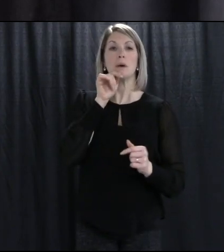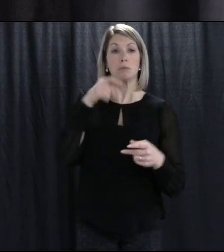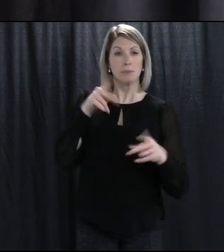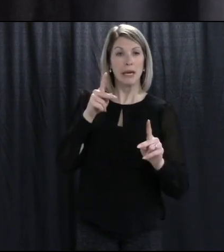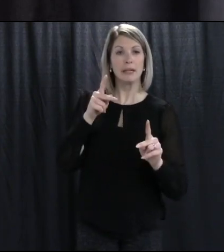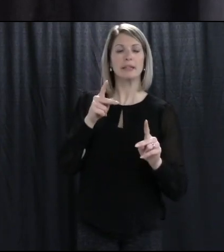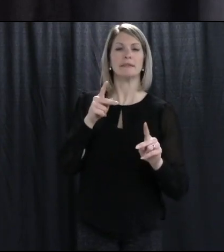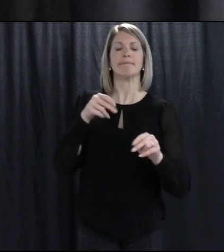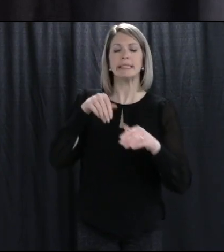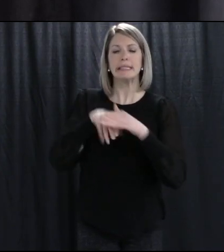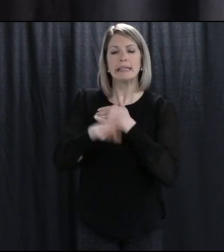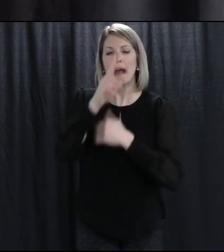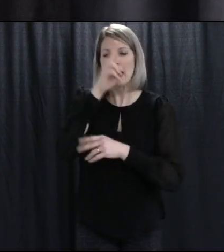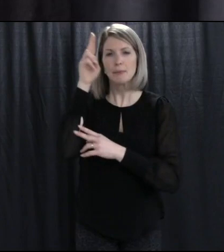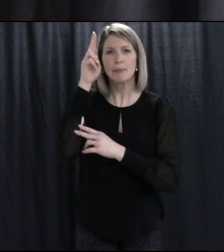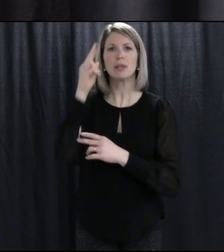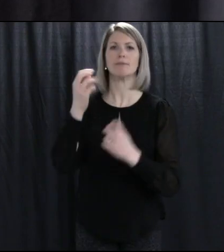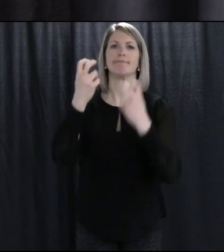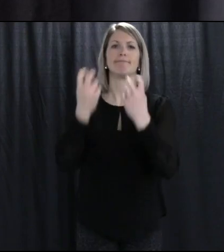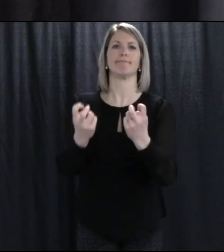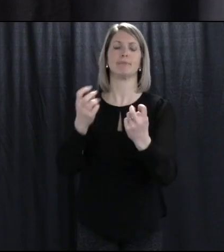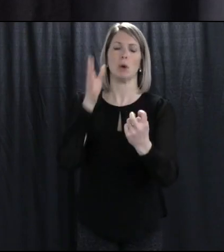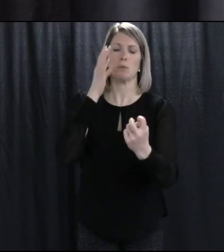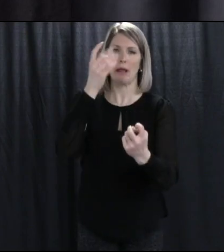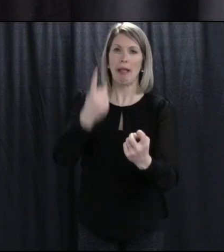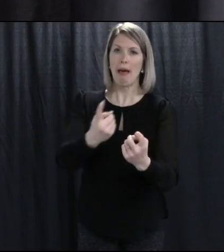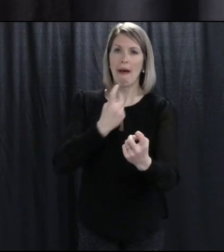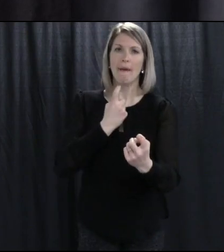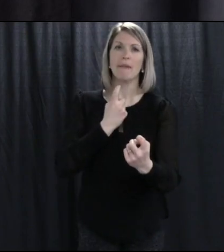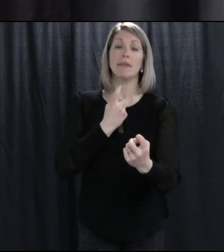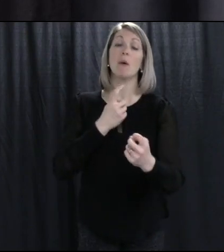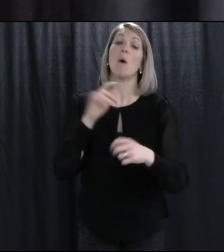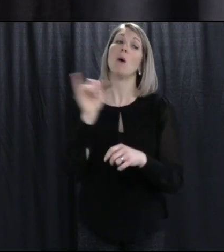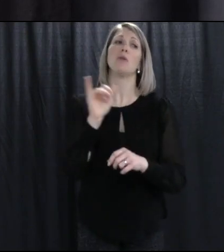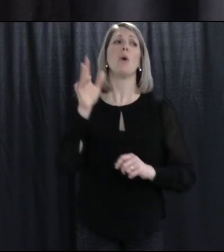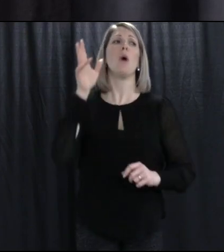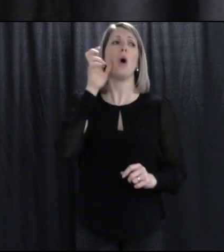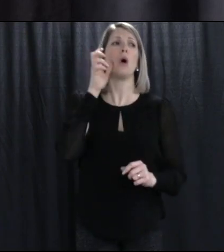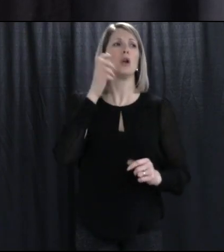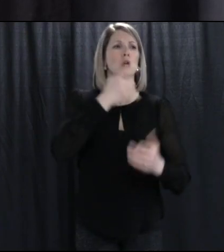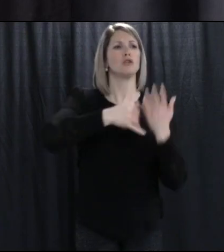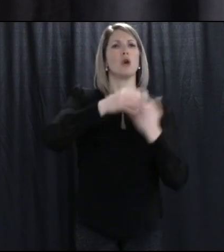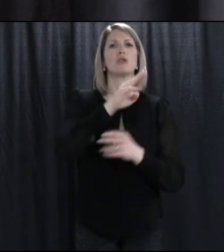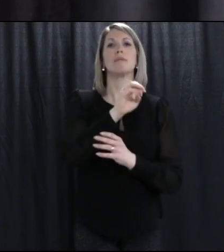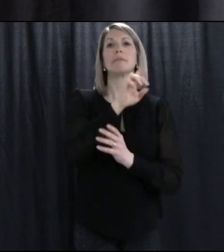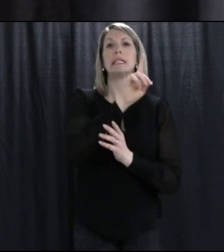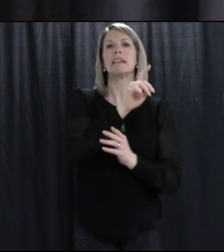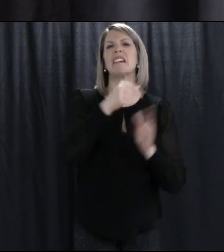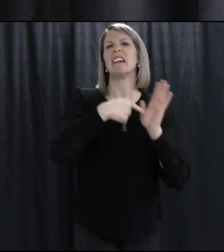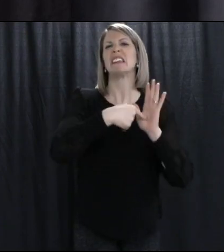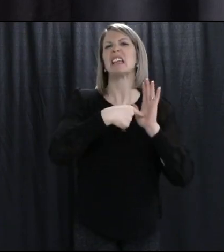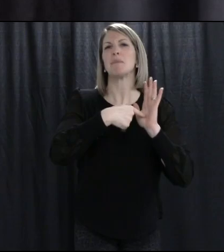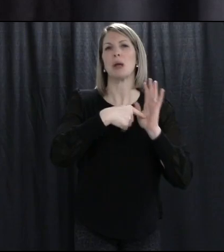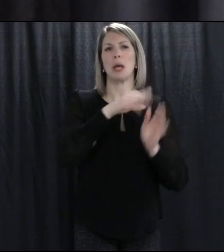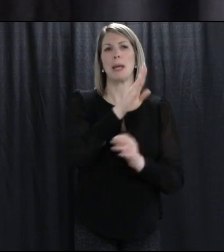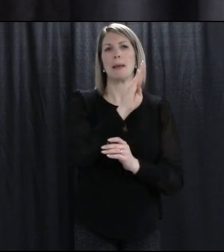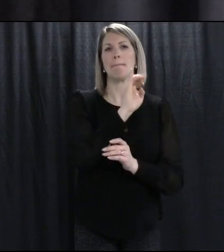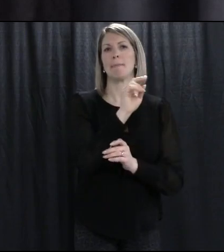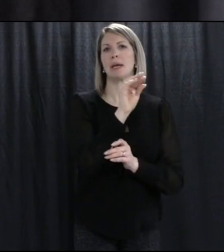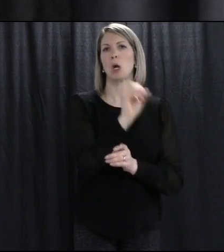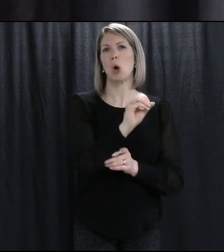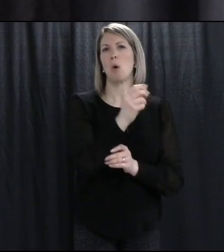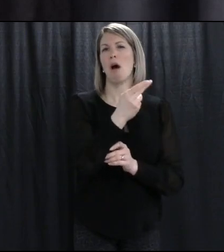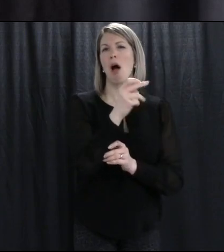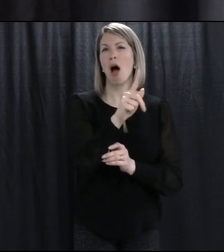gatherings, and we've heard through social media about bingo halls and these kind of events that continued as recently as last